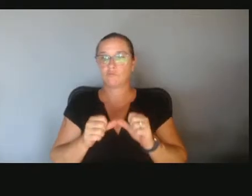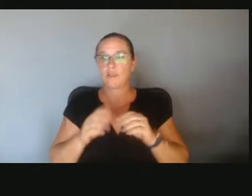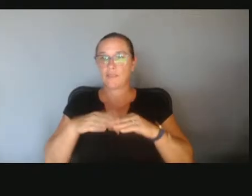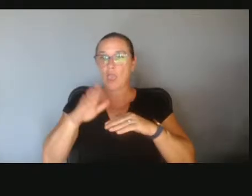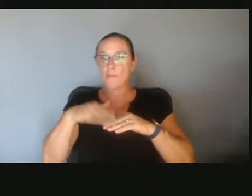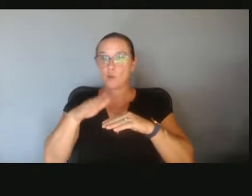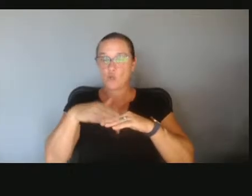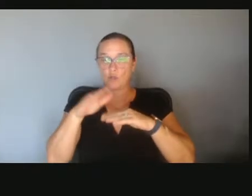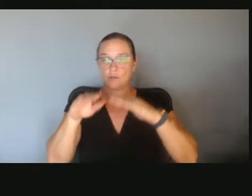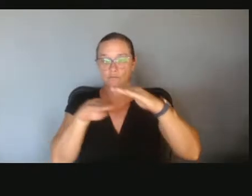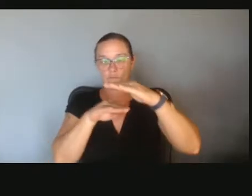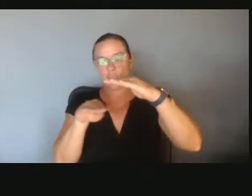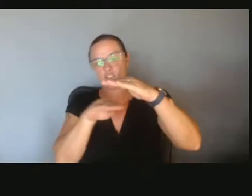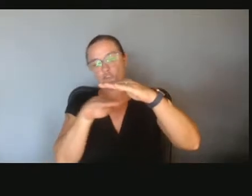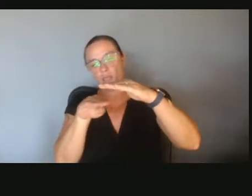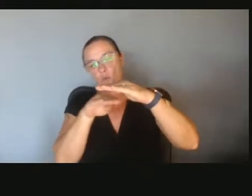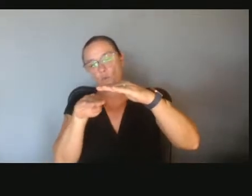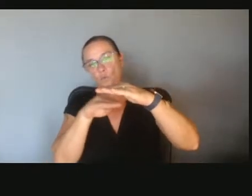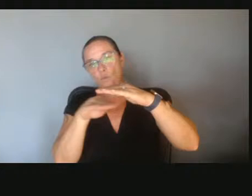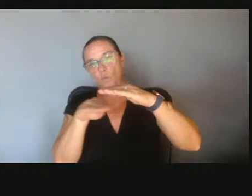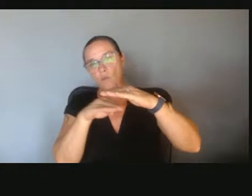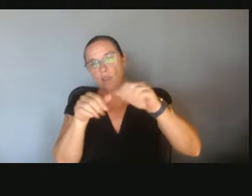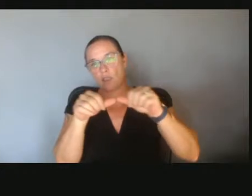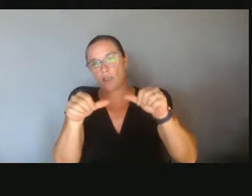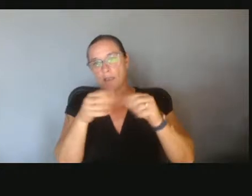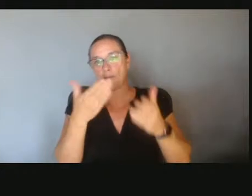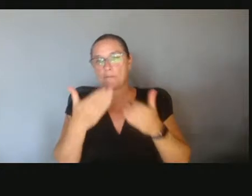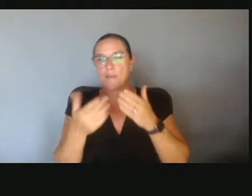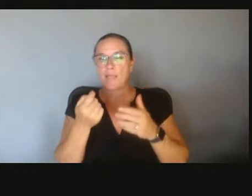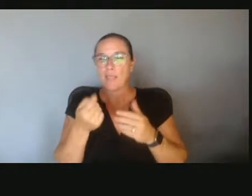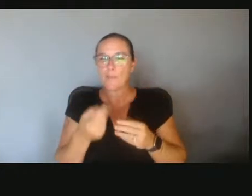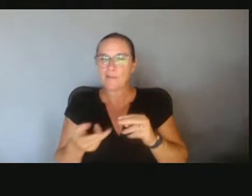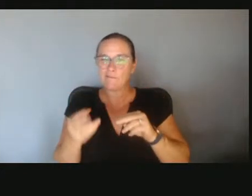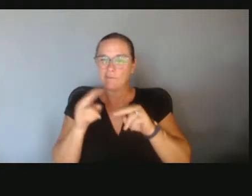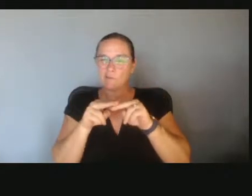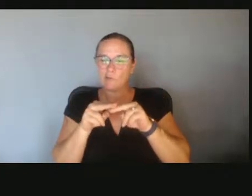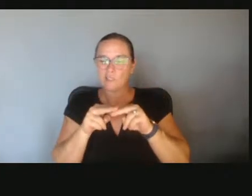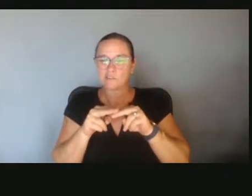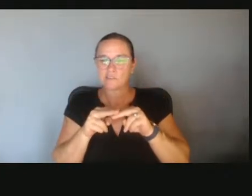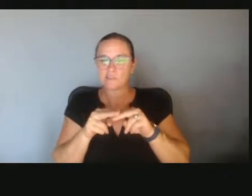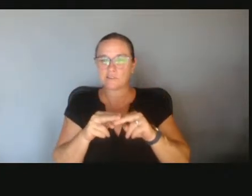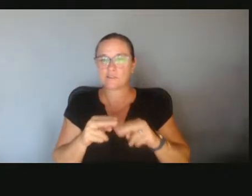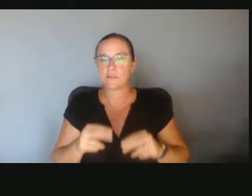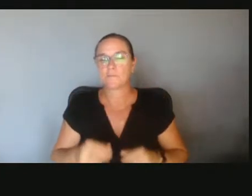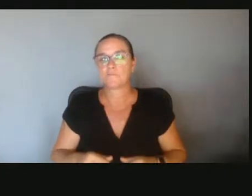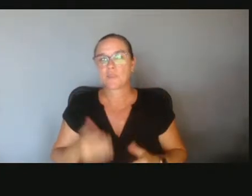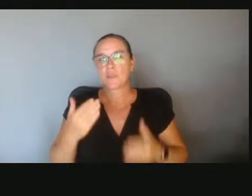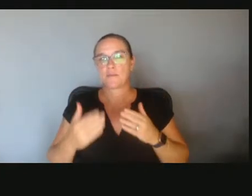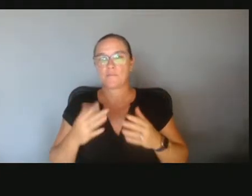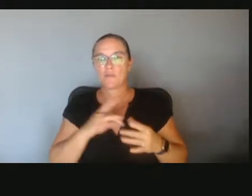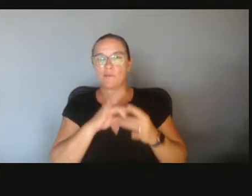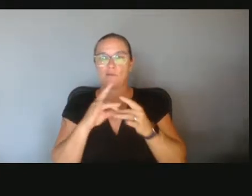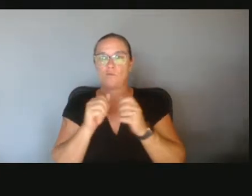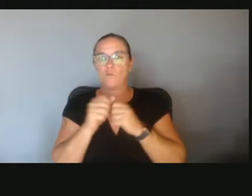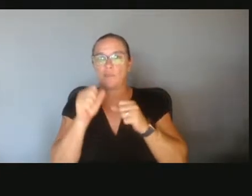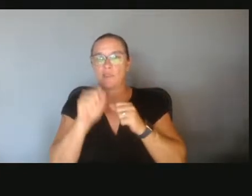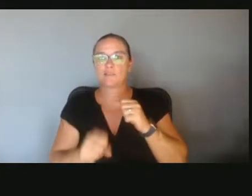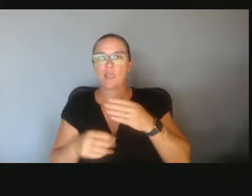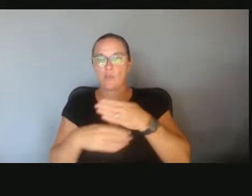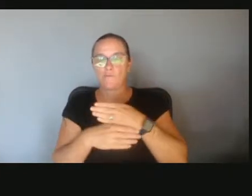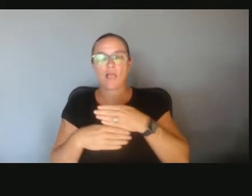depths, with maybe a little bit of increase in some areas here. That may correspond to the south flank and summit